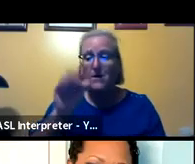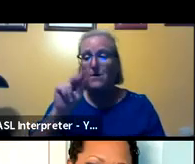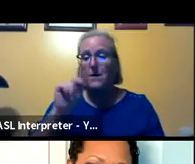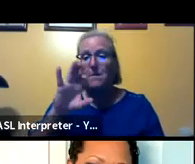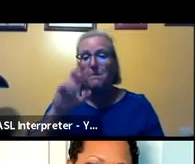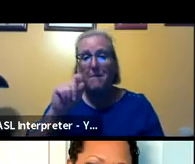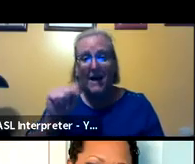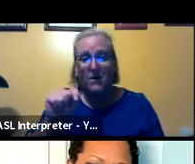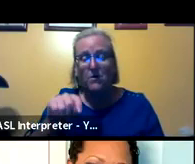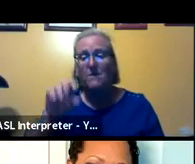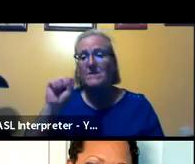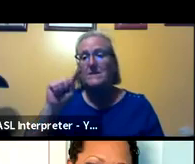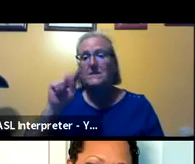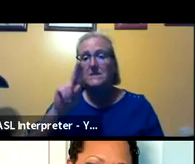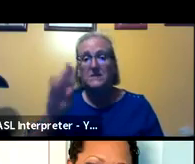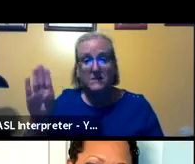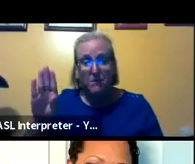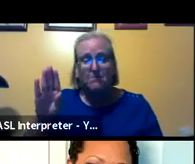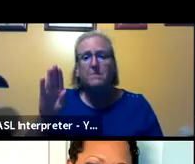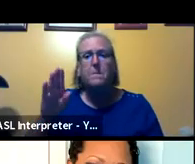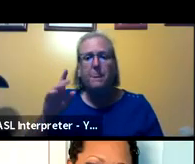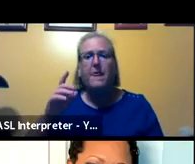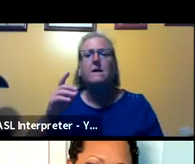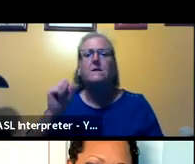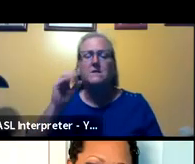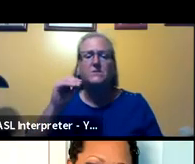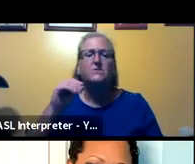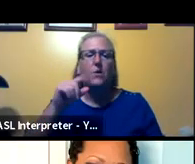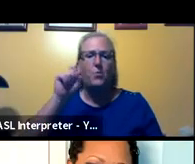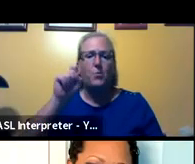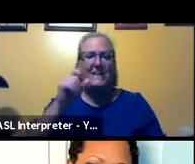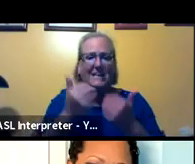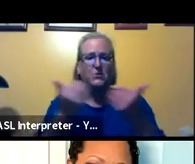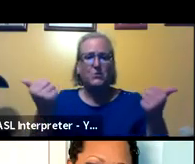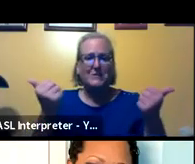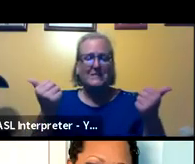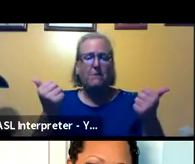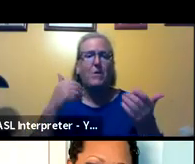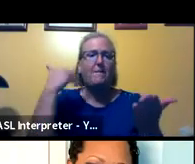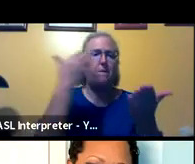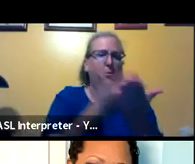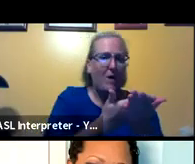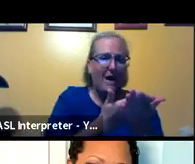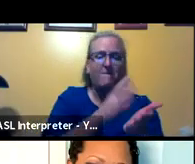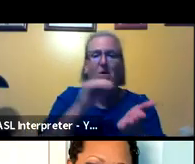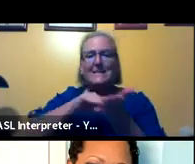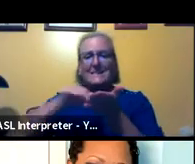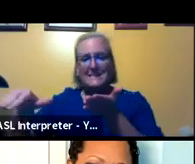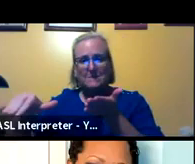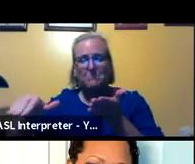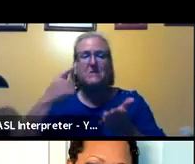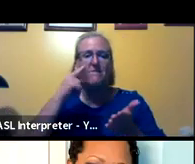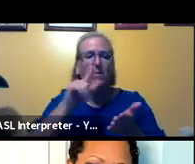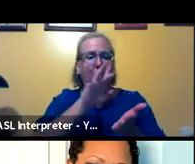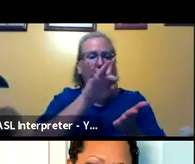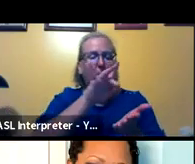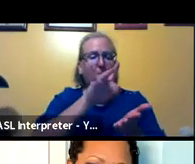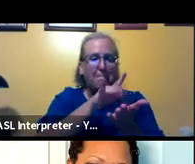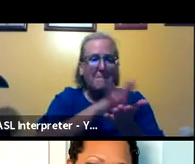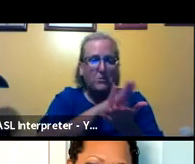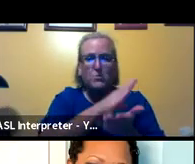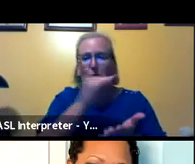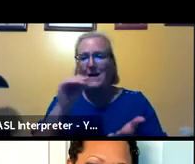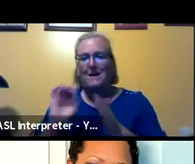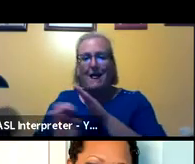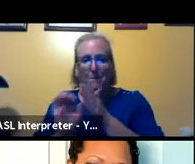it indicated a need to separate arrival and dismissal of the middle school students and the elementary school students. This will